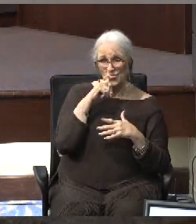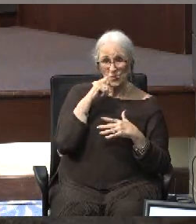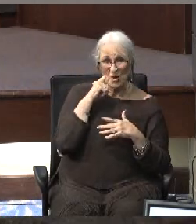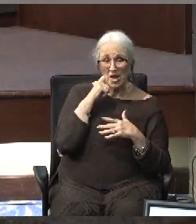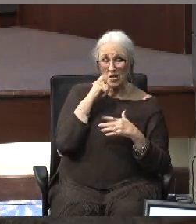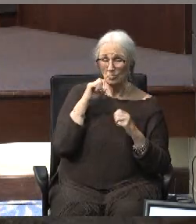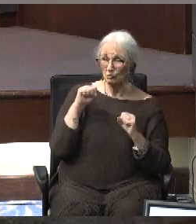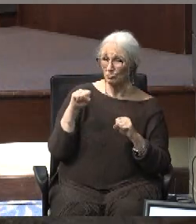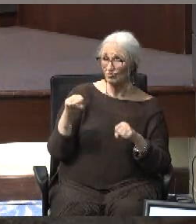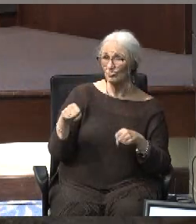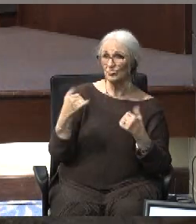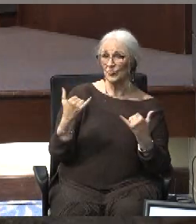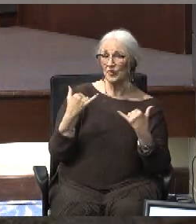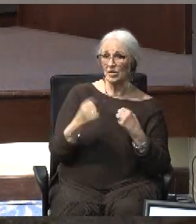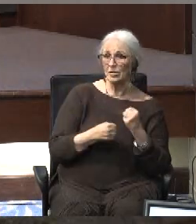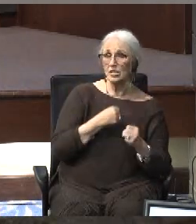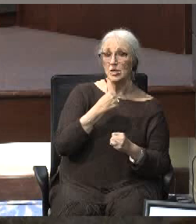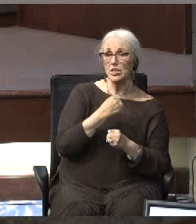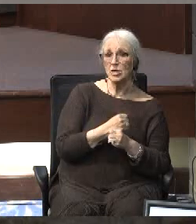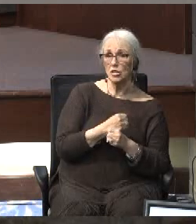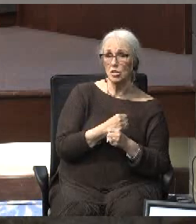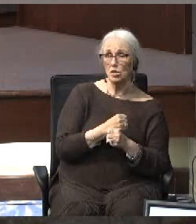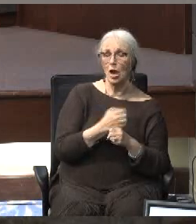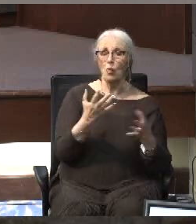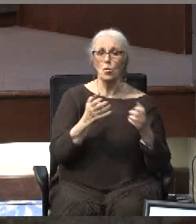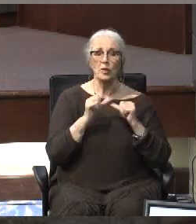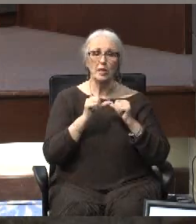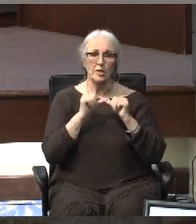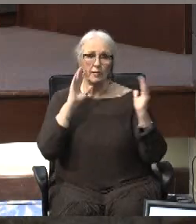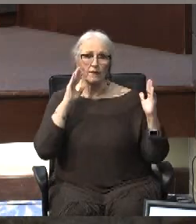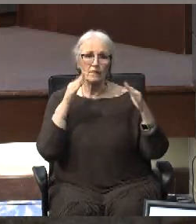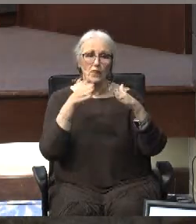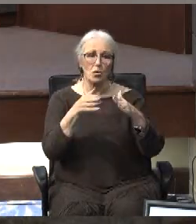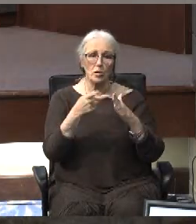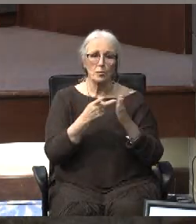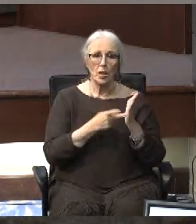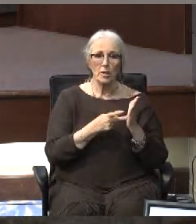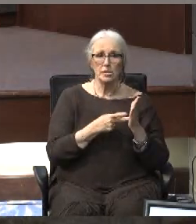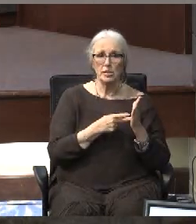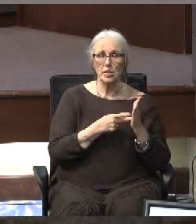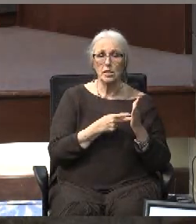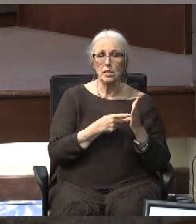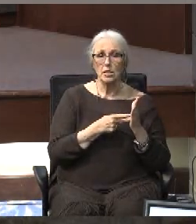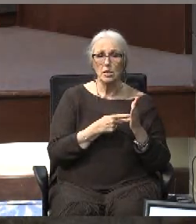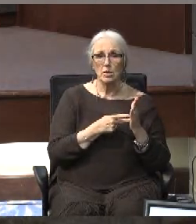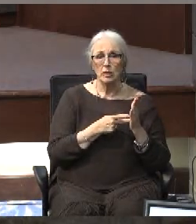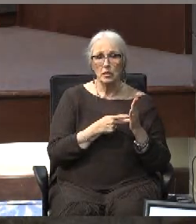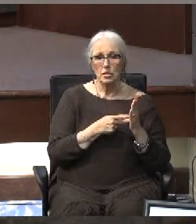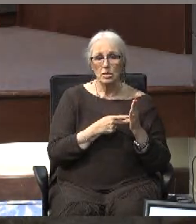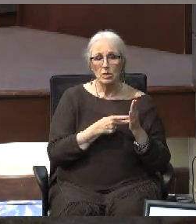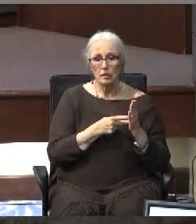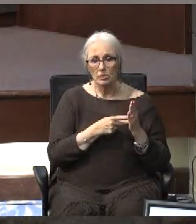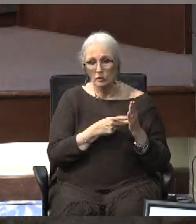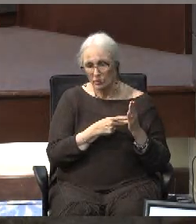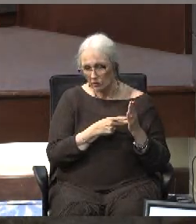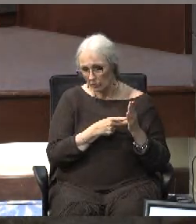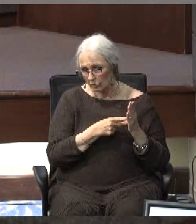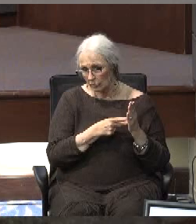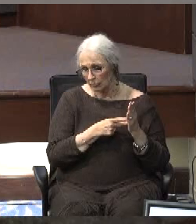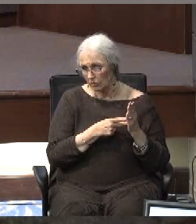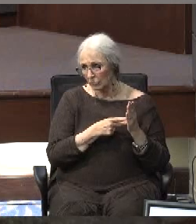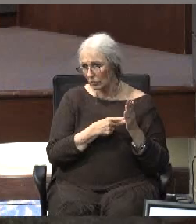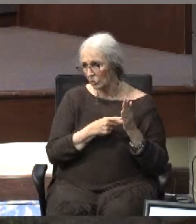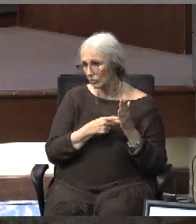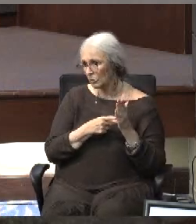year, I'd like us to continue our focus policy-wise on prioritizing our water supply. Not that that's in